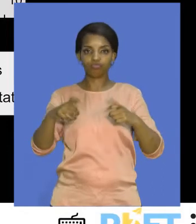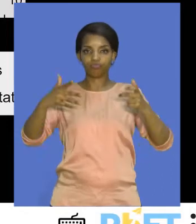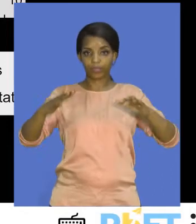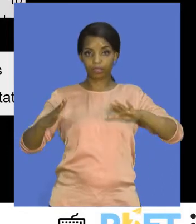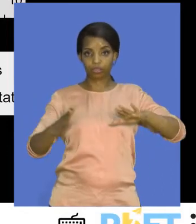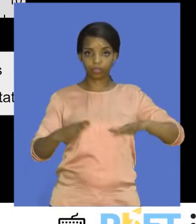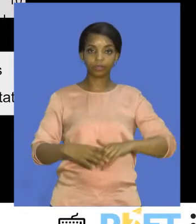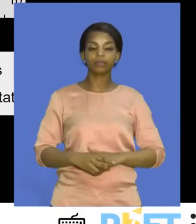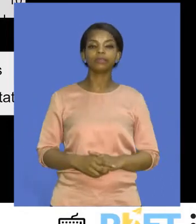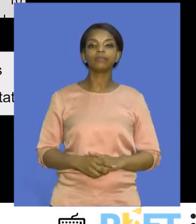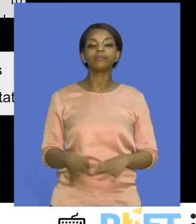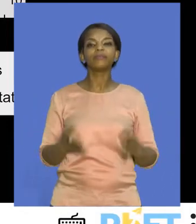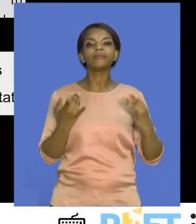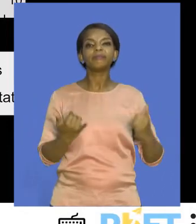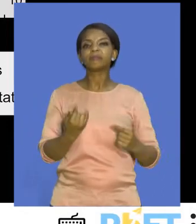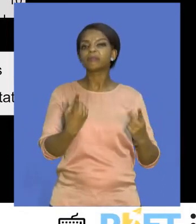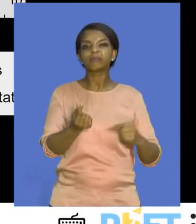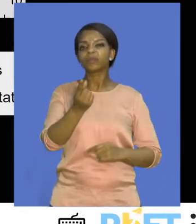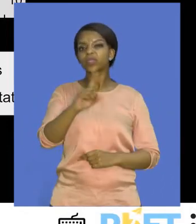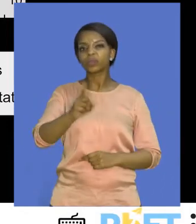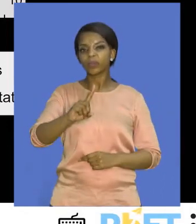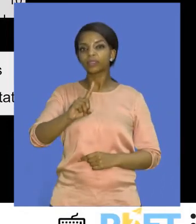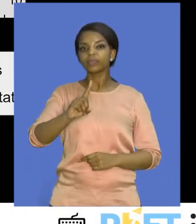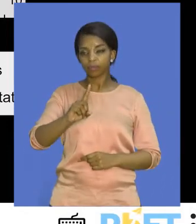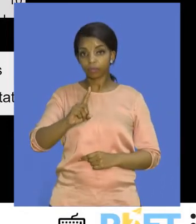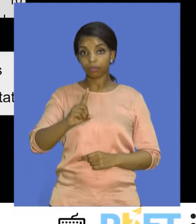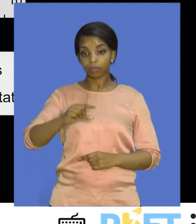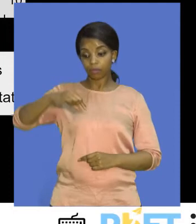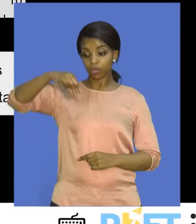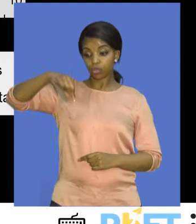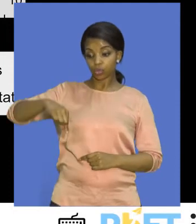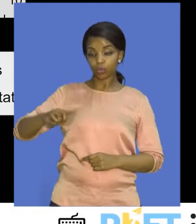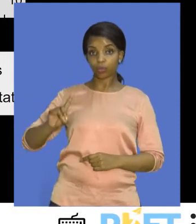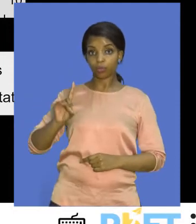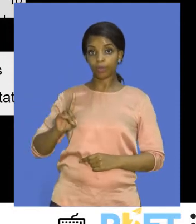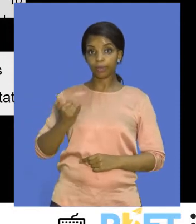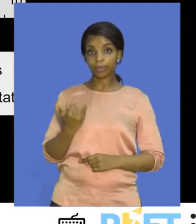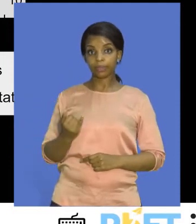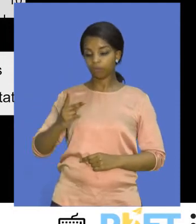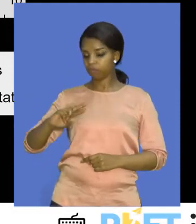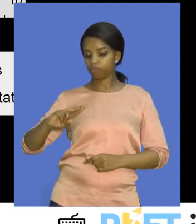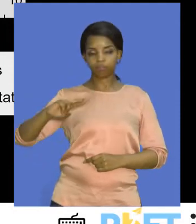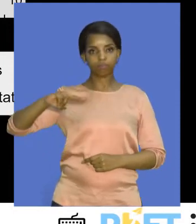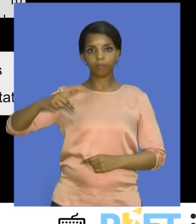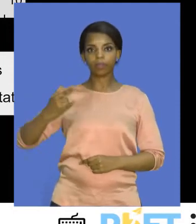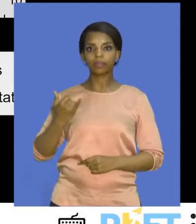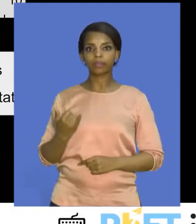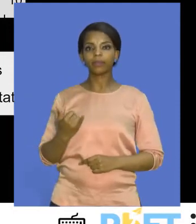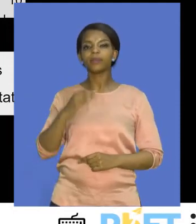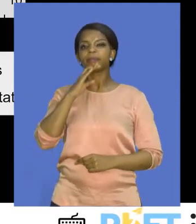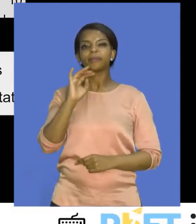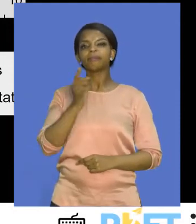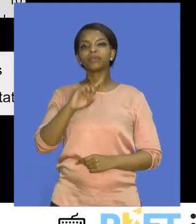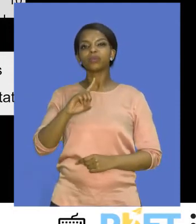of Q1. So if we double the charge of Q1, Q1 becomes -2 microcoulombs. Clearly you can see that. Now you